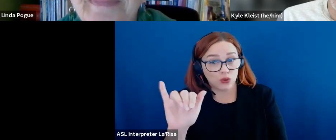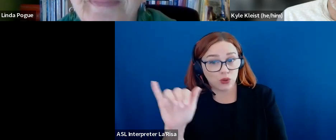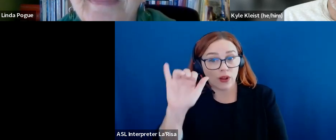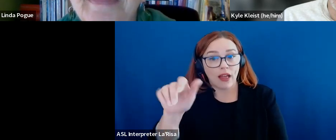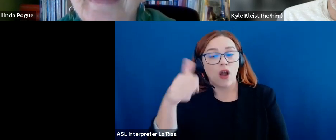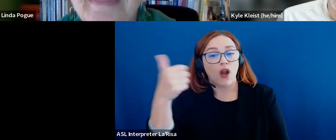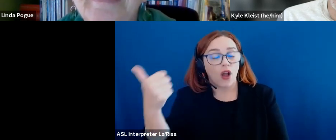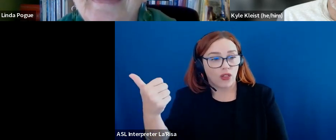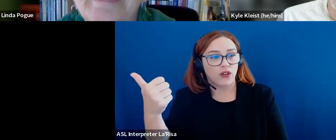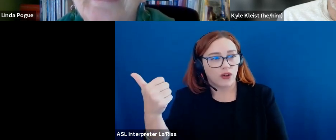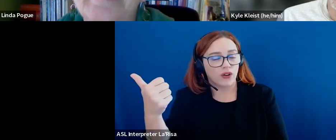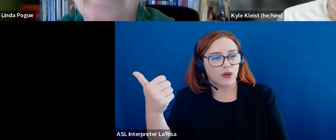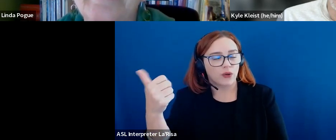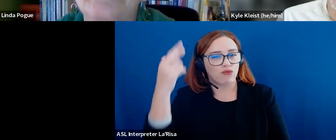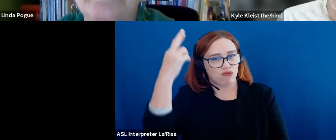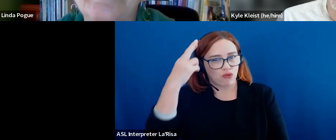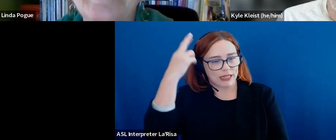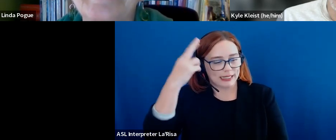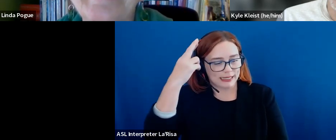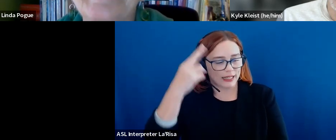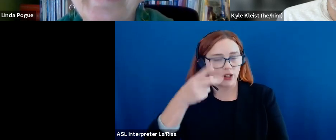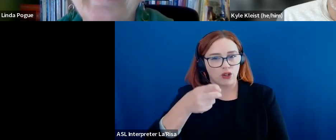be said amongst your